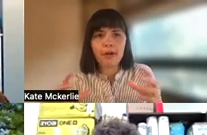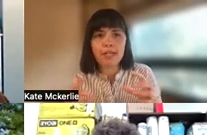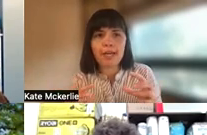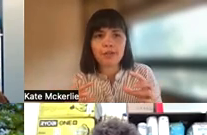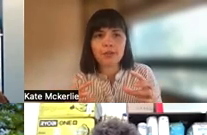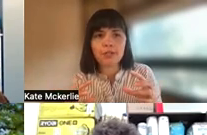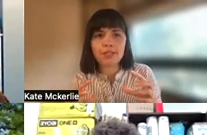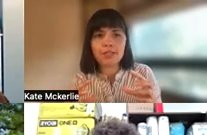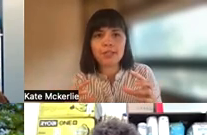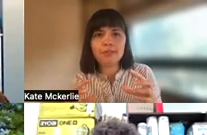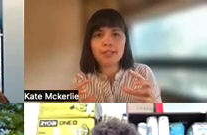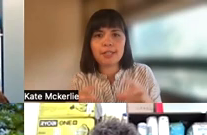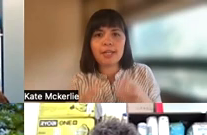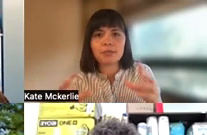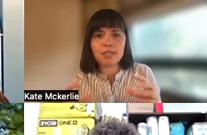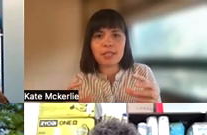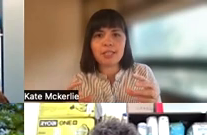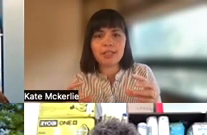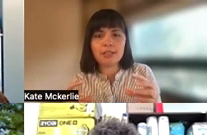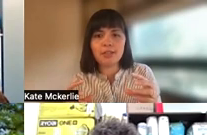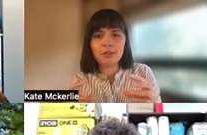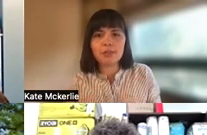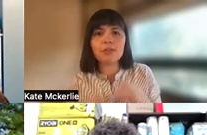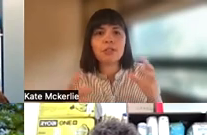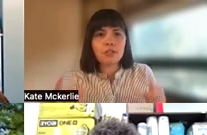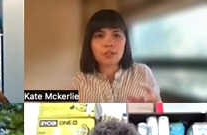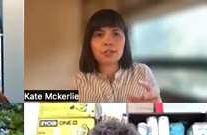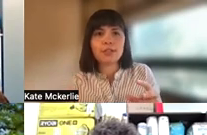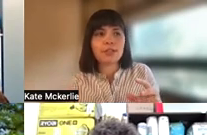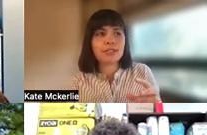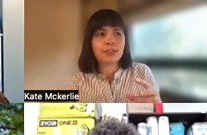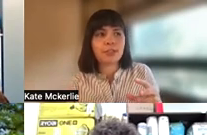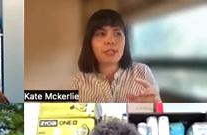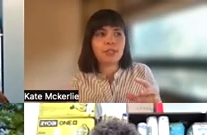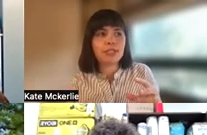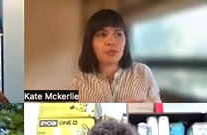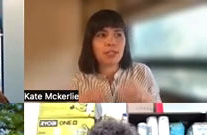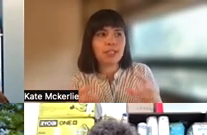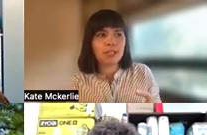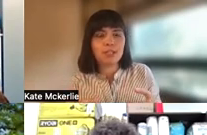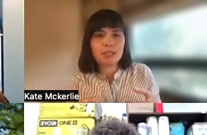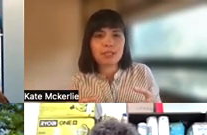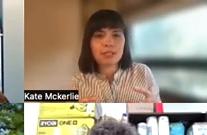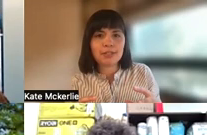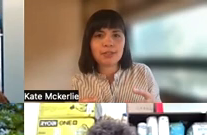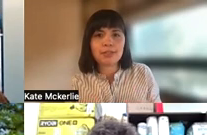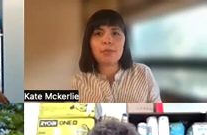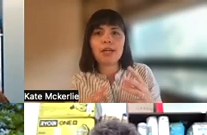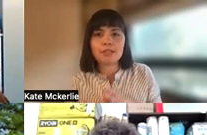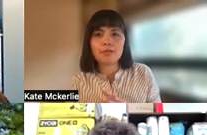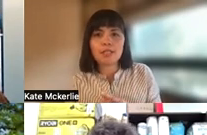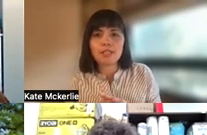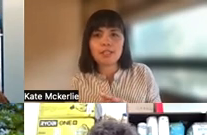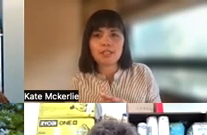a parent category and everything that is related, you know, the skills building, the relationship skills,